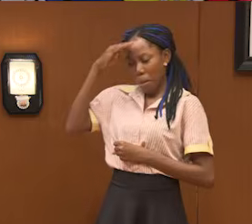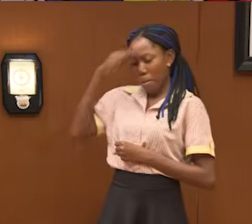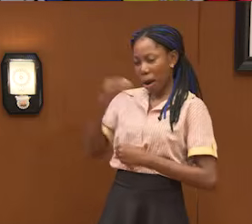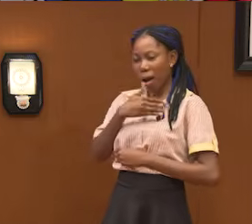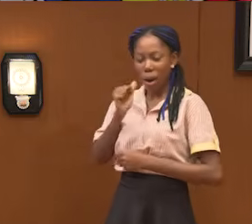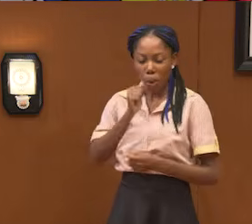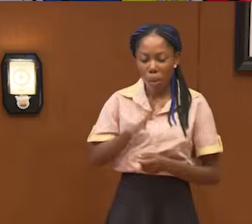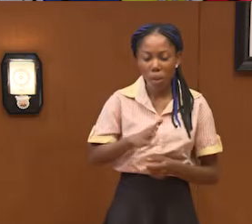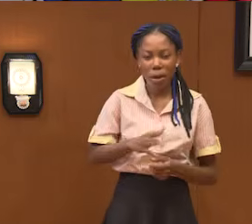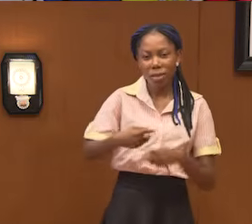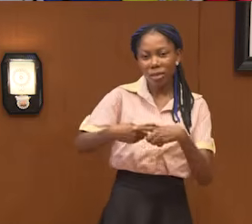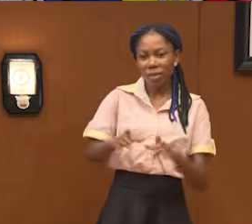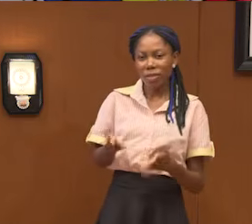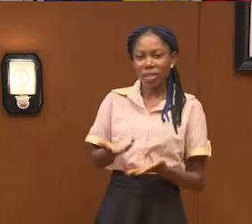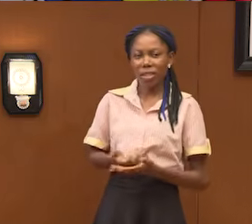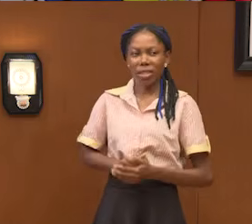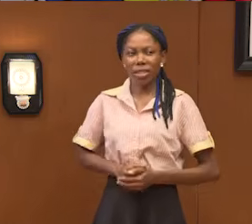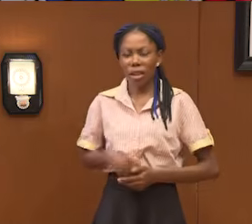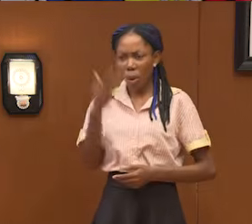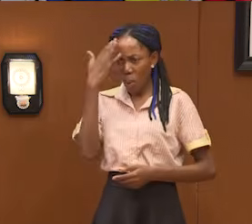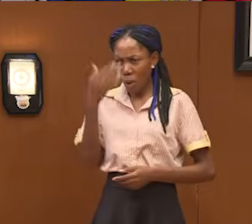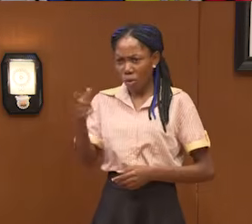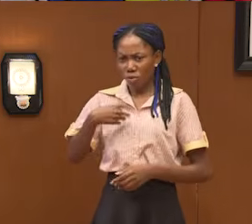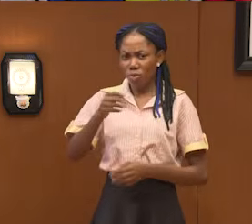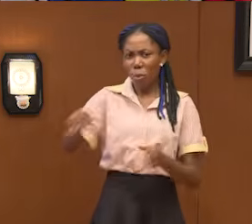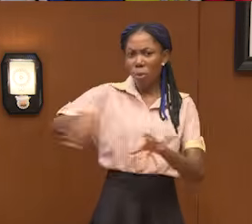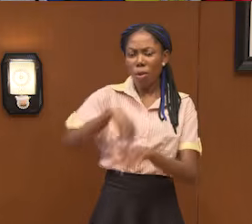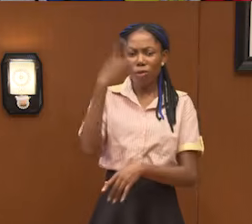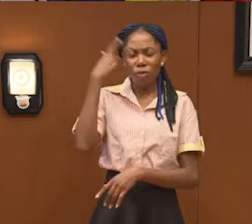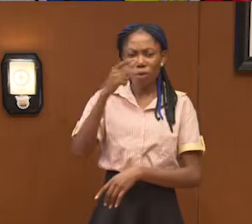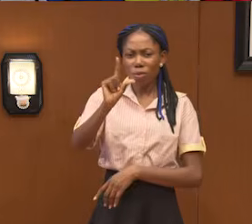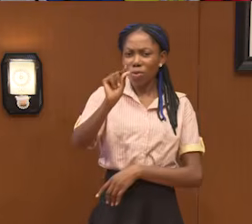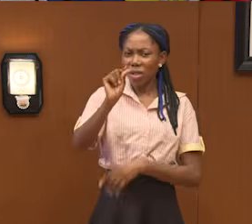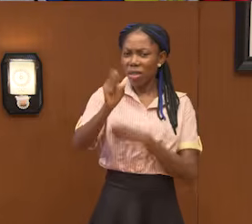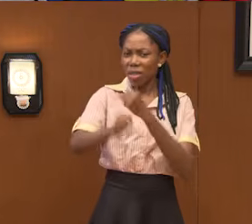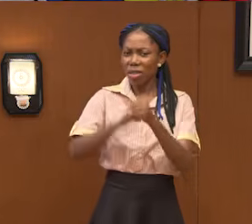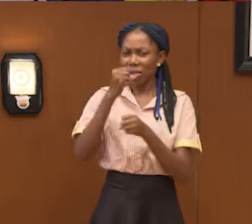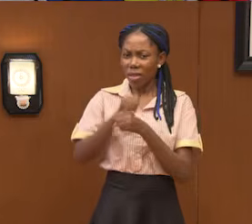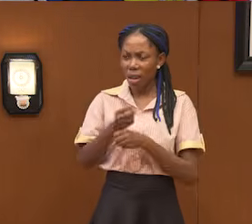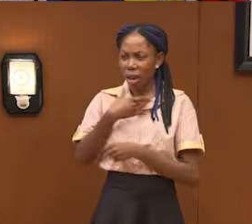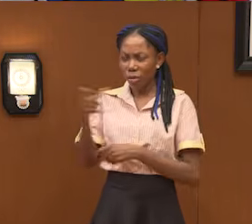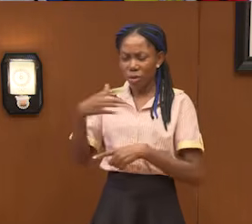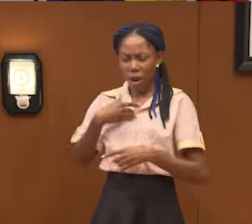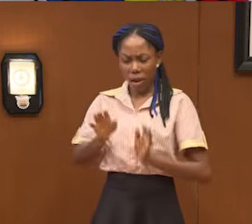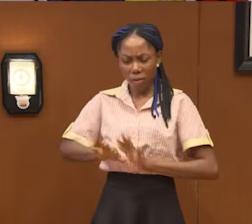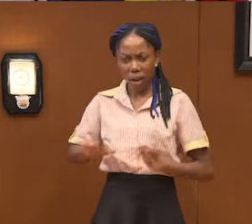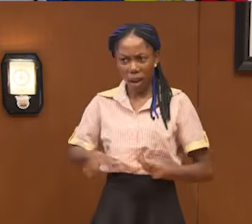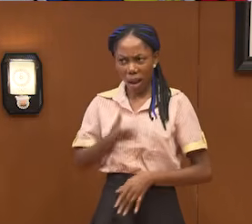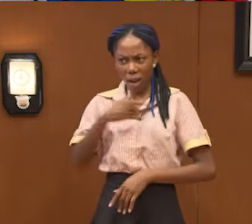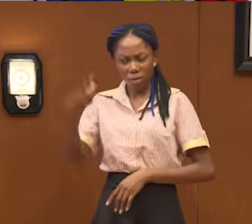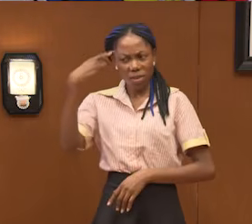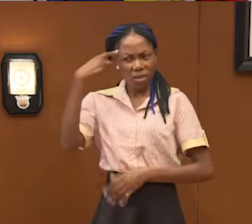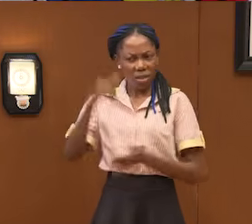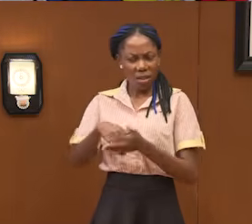So you have a treasure of 20 years that have 3 children for you. And you think the proper way to treat